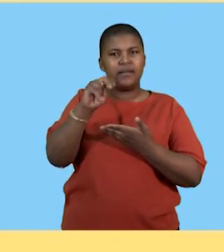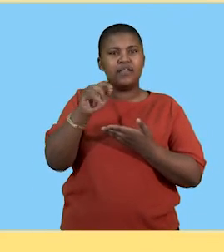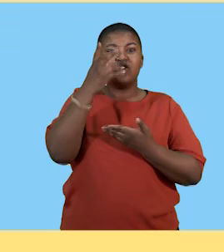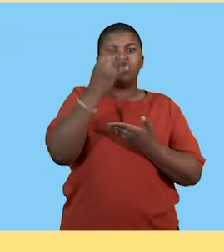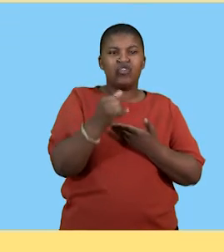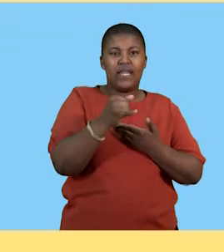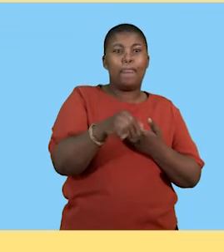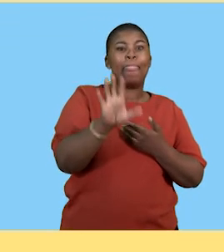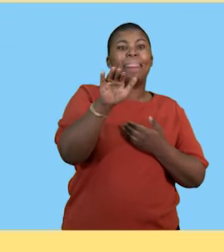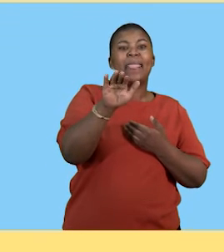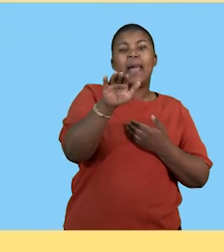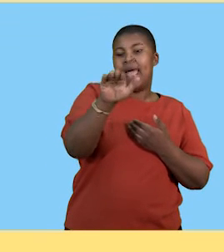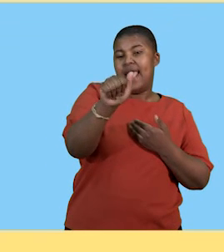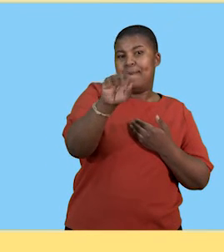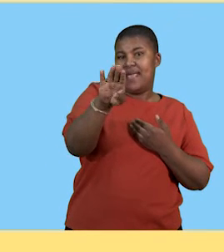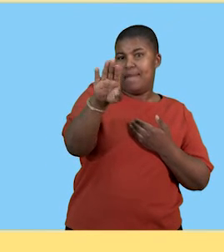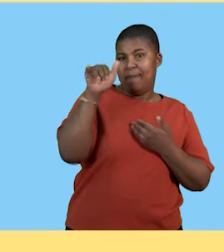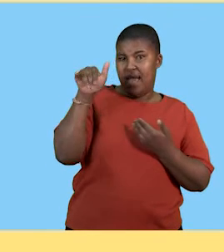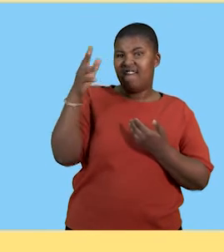AB Bank, and it is 60,000.